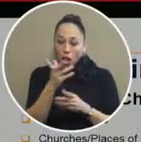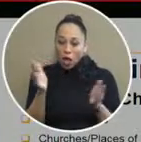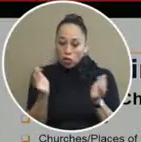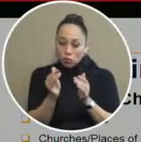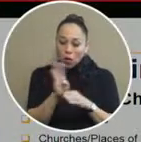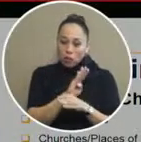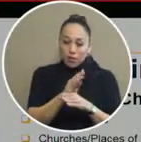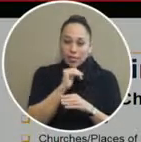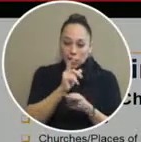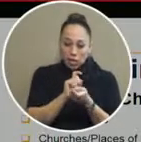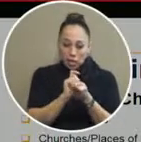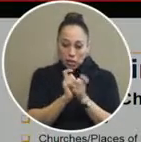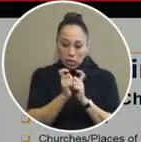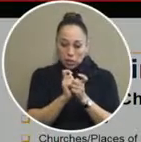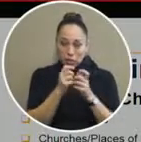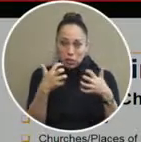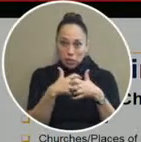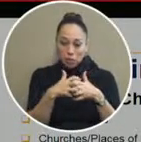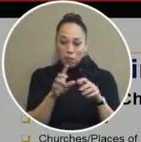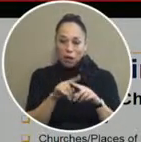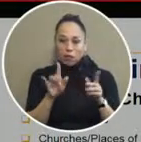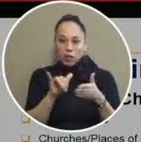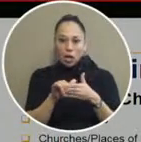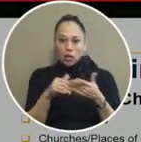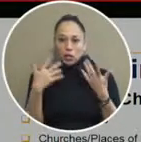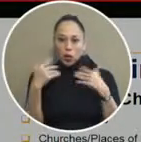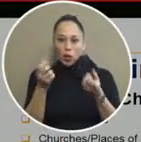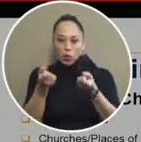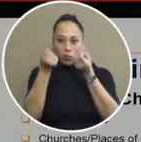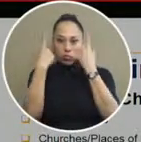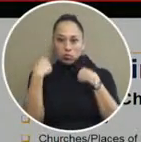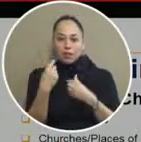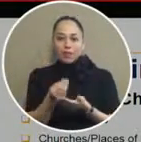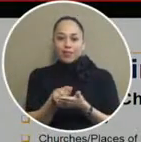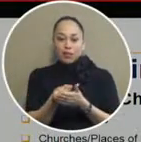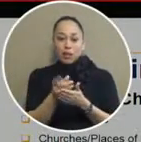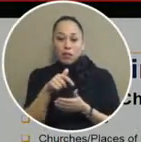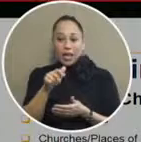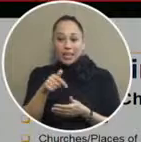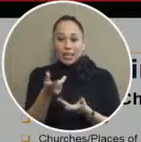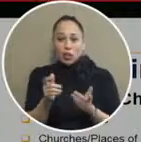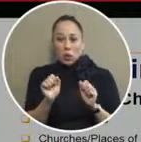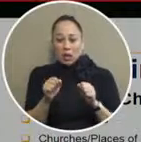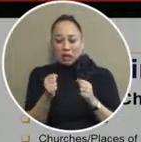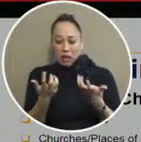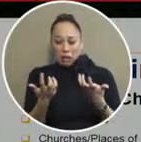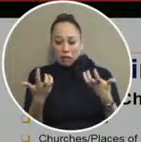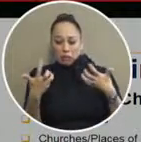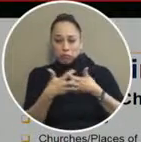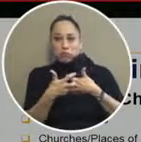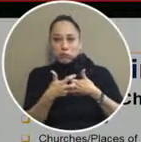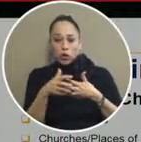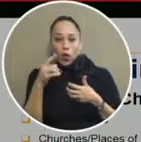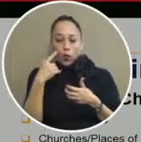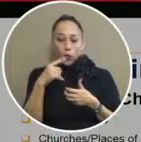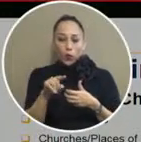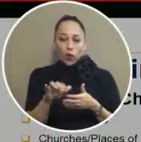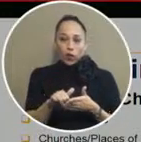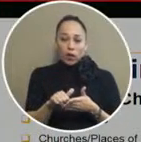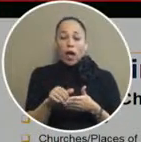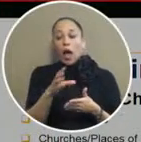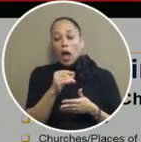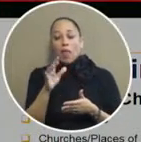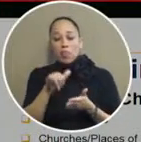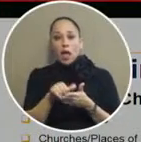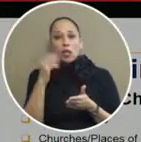an adjustment, but this is also a burden, a financial burden that they're going to need to be able to accommodate for. And this is